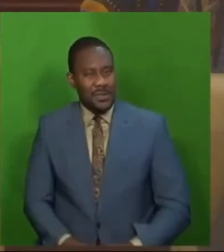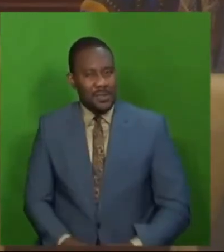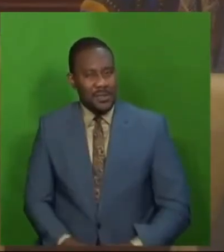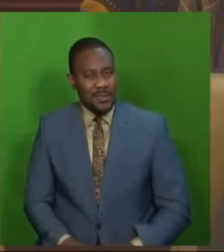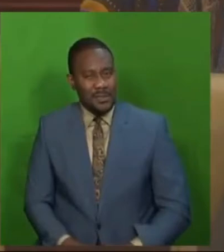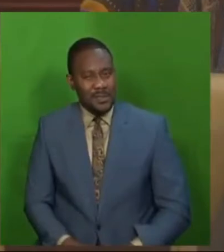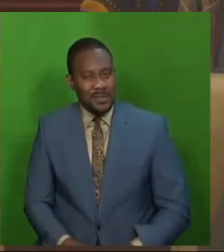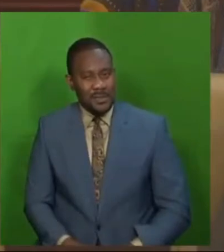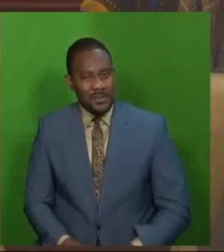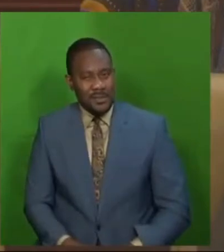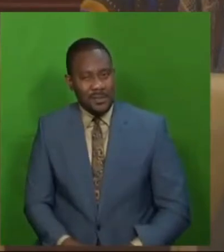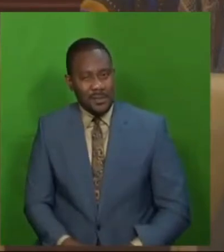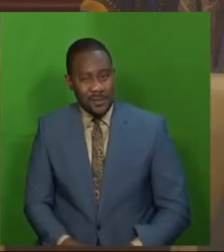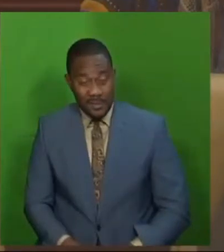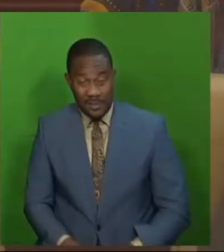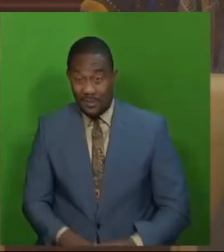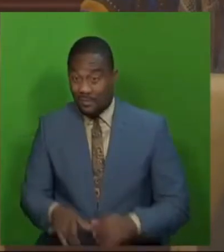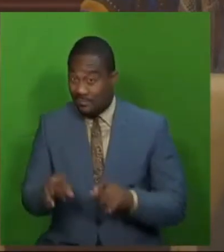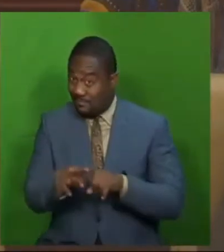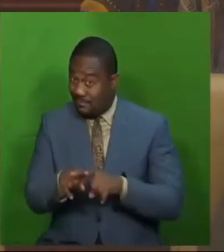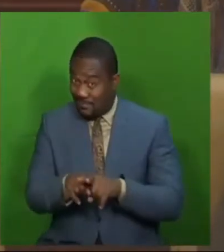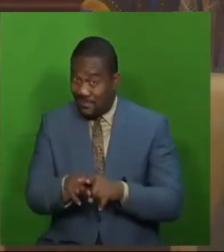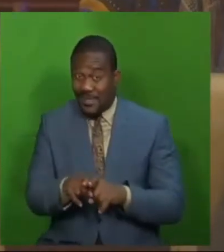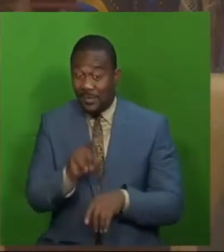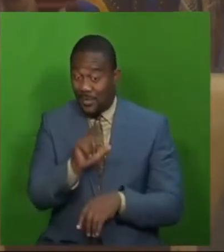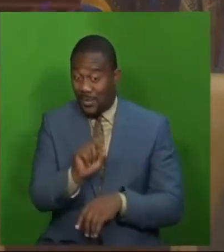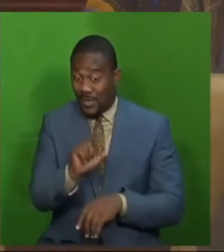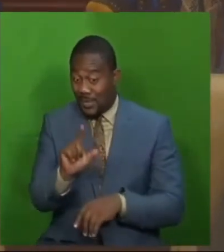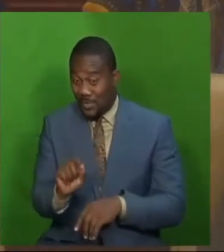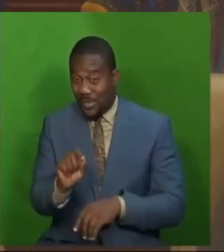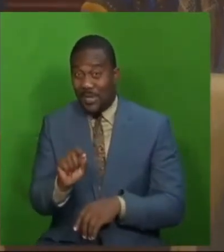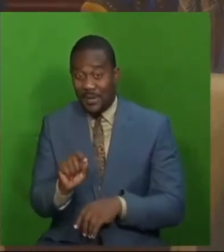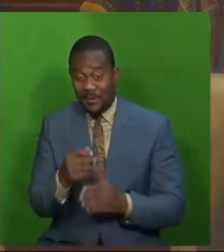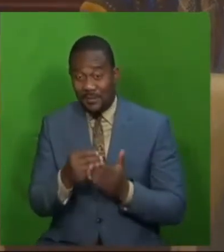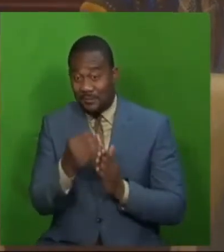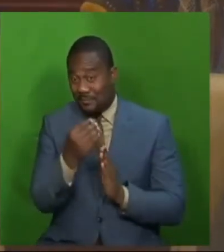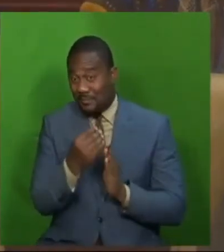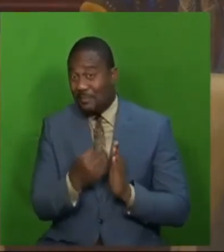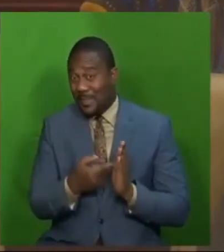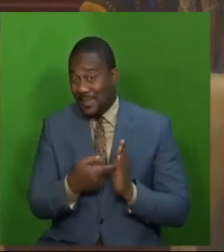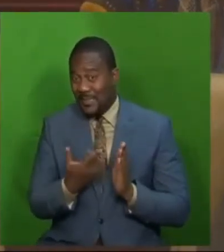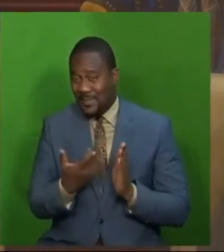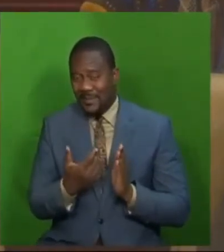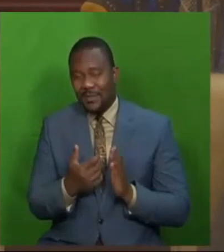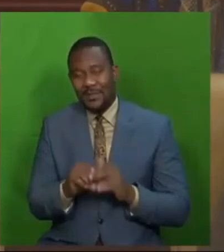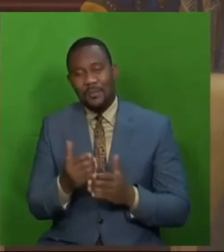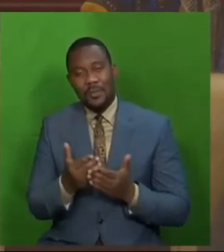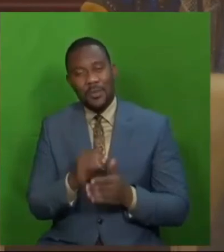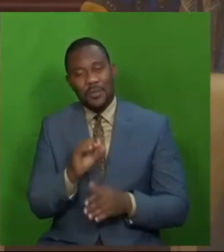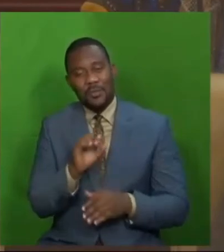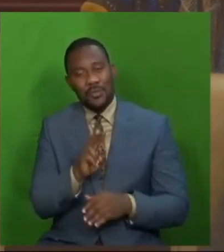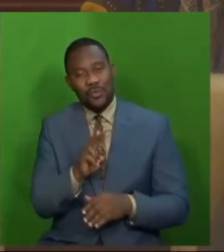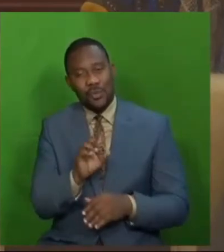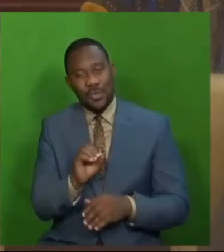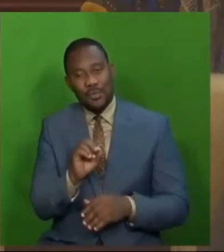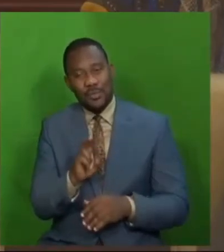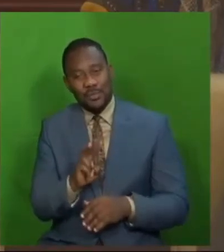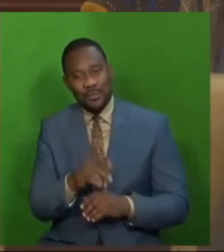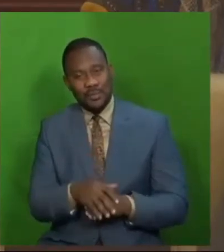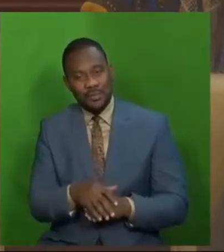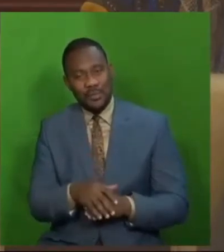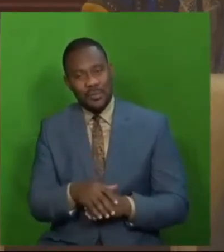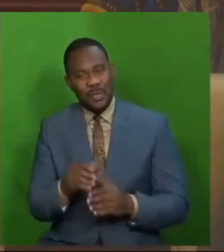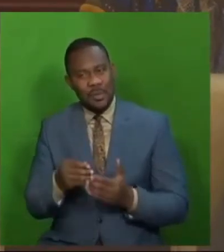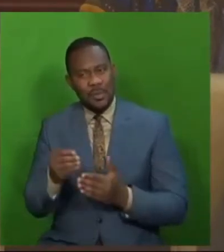stated in the 2020 budget. Paragraph 202. We have purchased 567